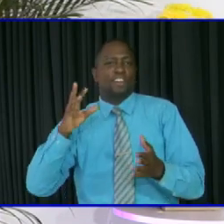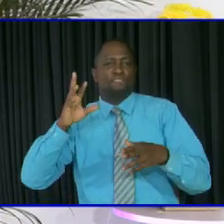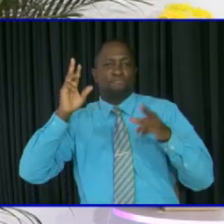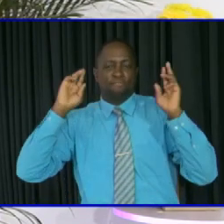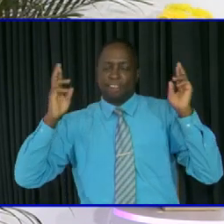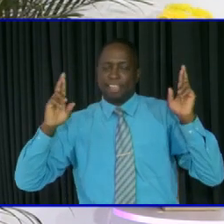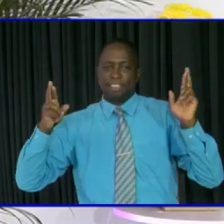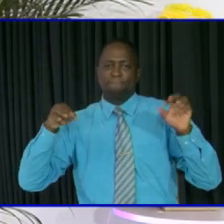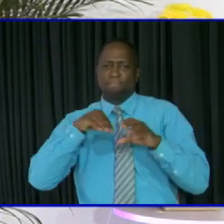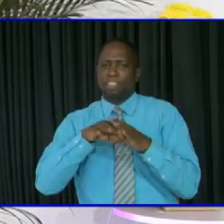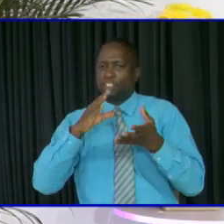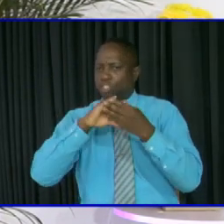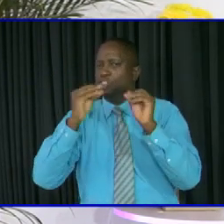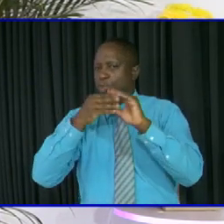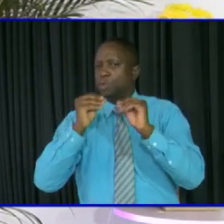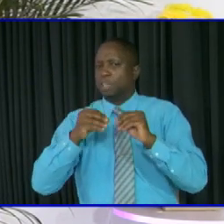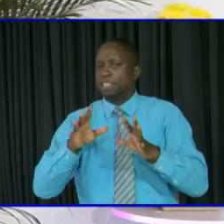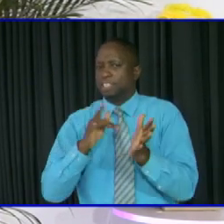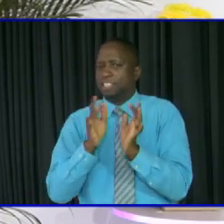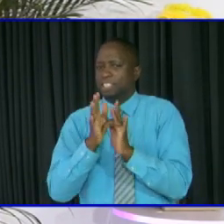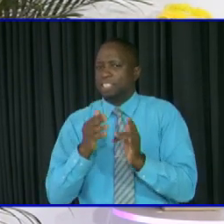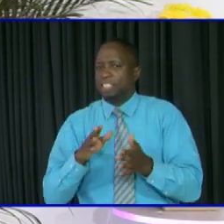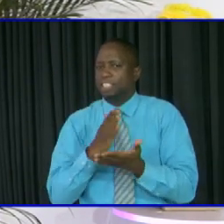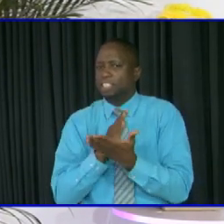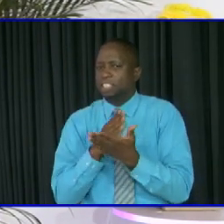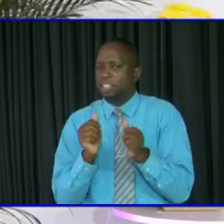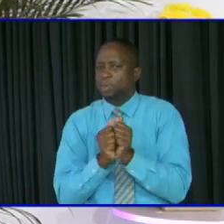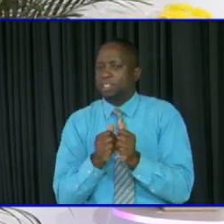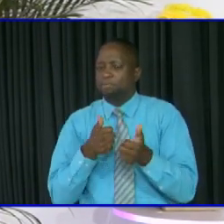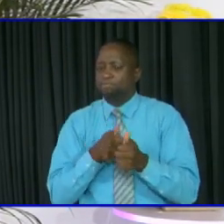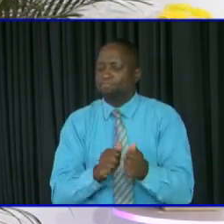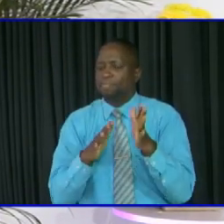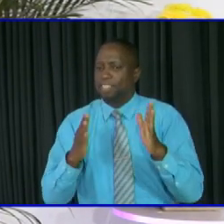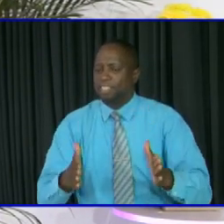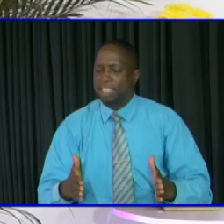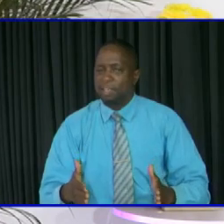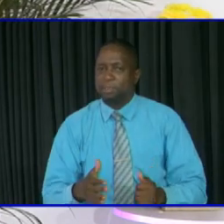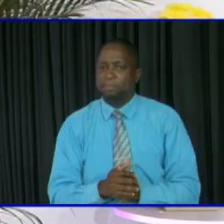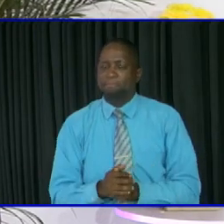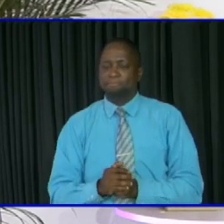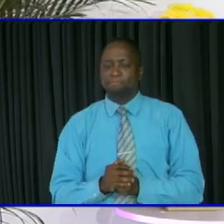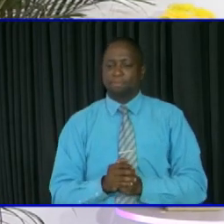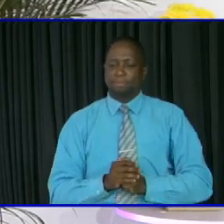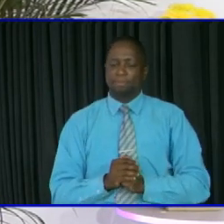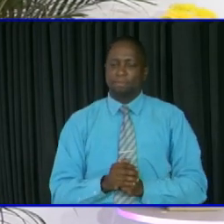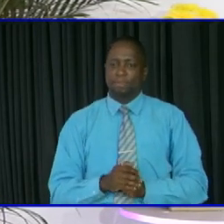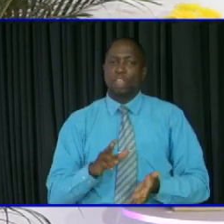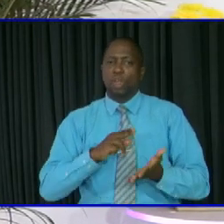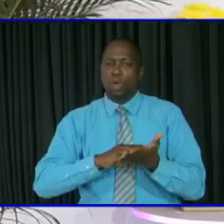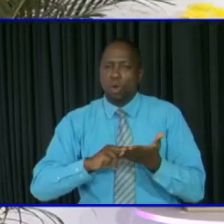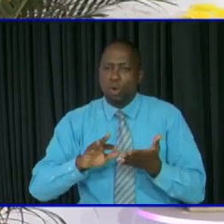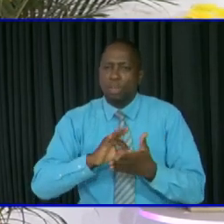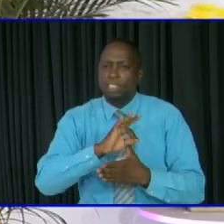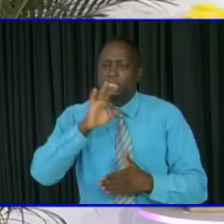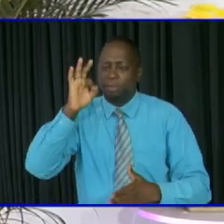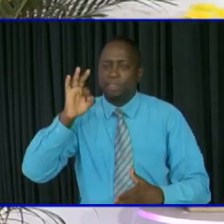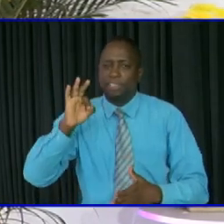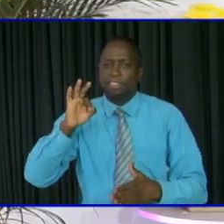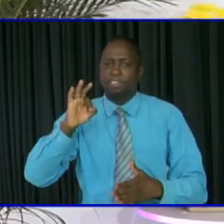get oil from the wise. The Holy Spirit is the